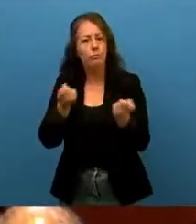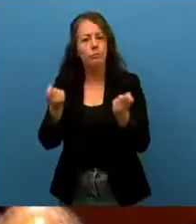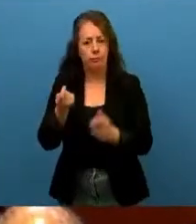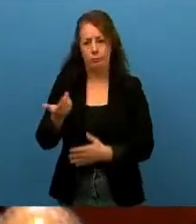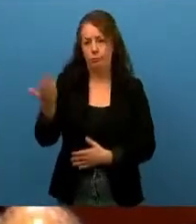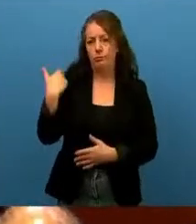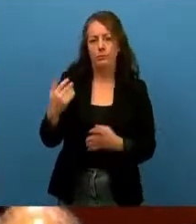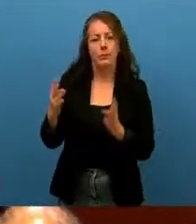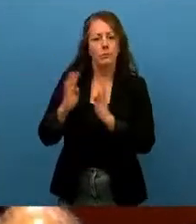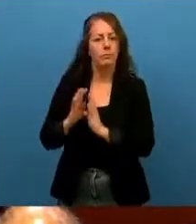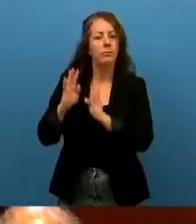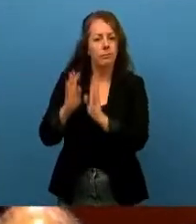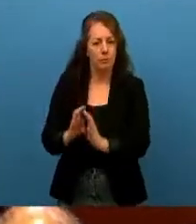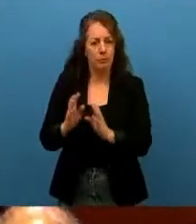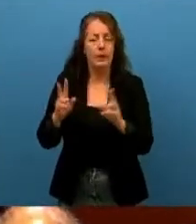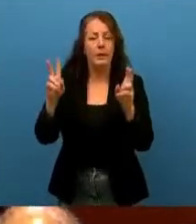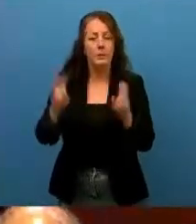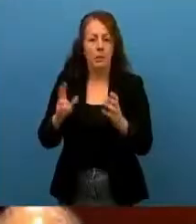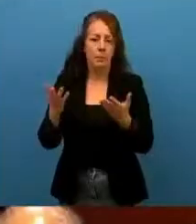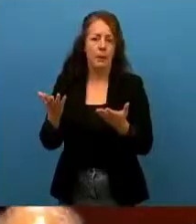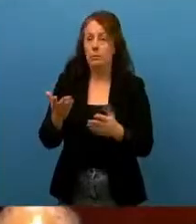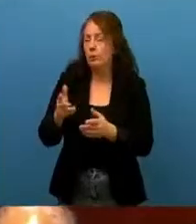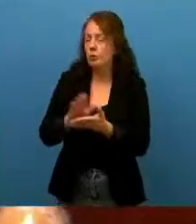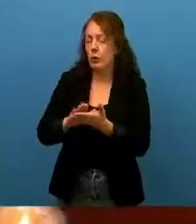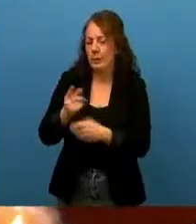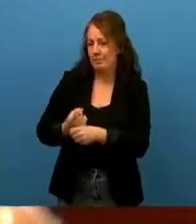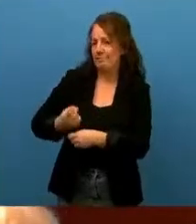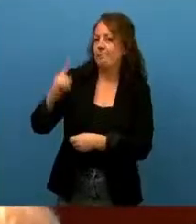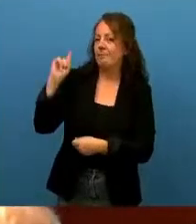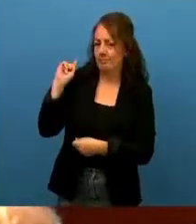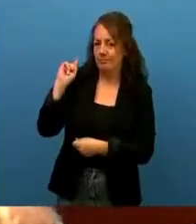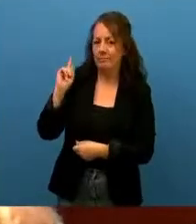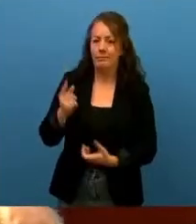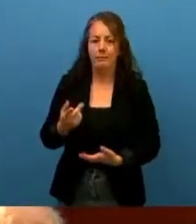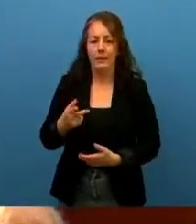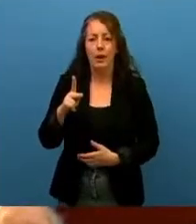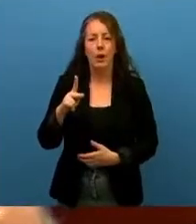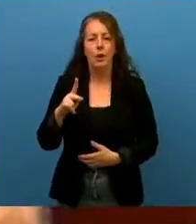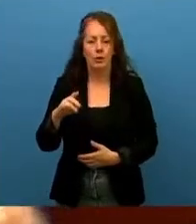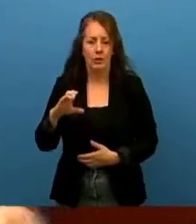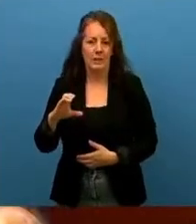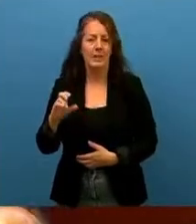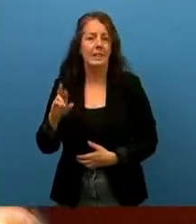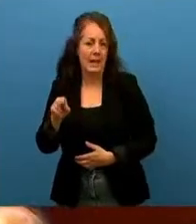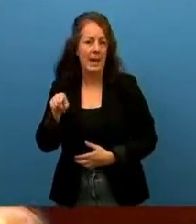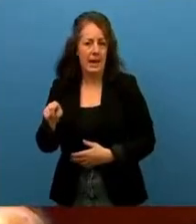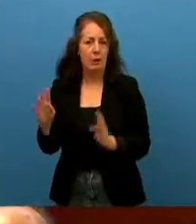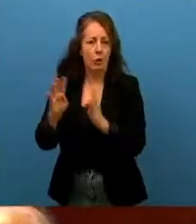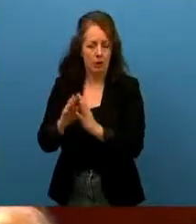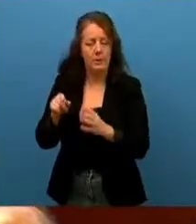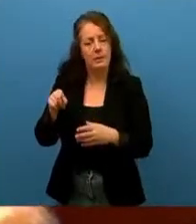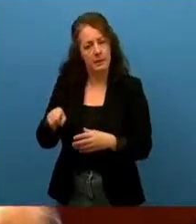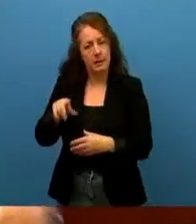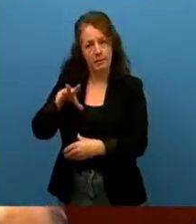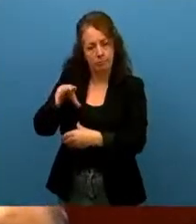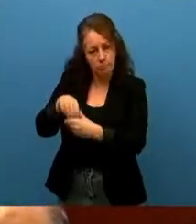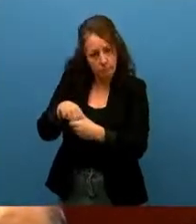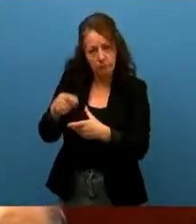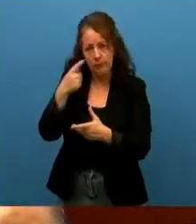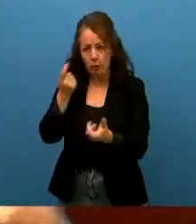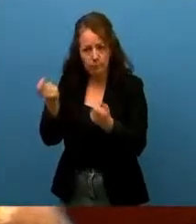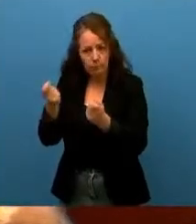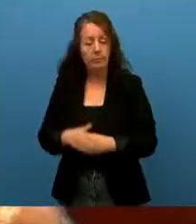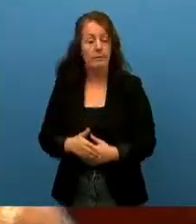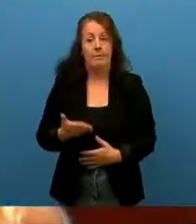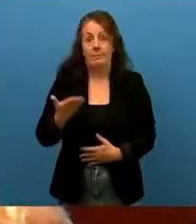Human Rights Council last year. These discussions saw strong leadership from Indigenous peoples and sought to break down the barriers to